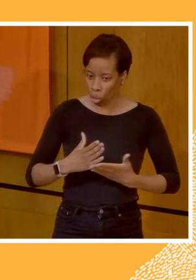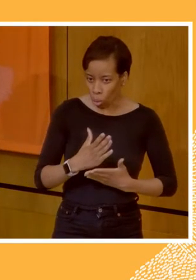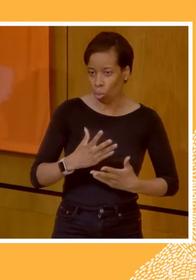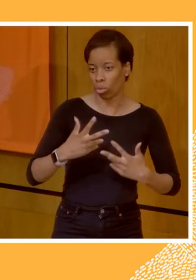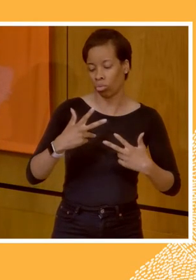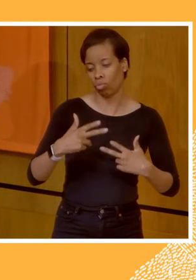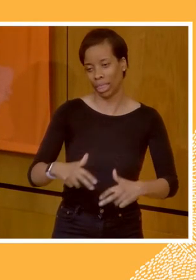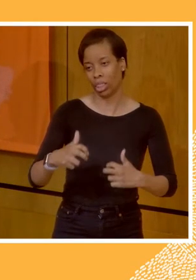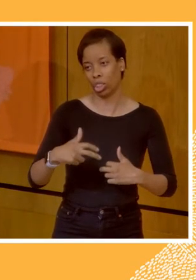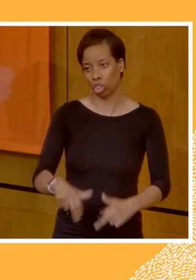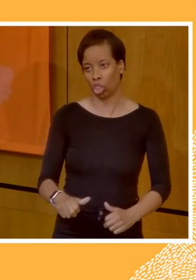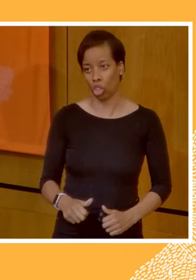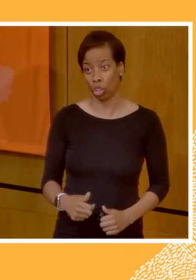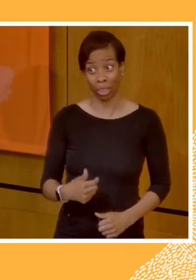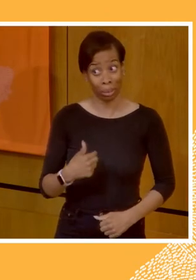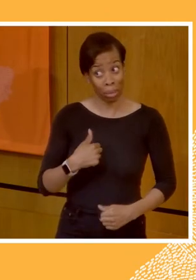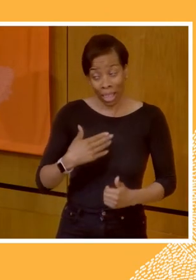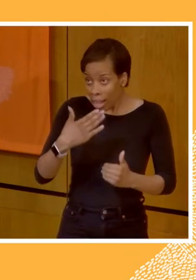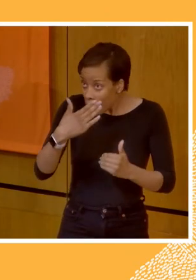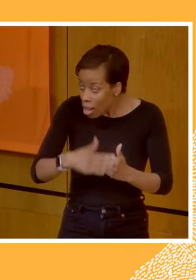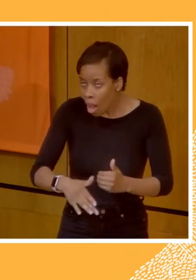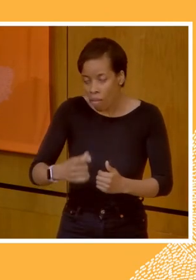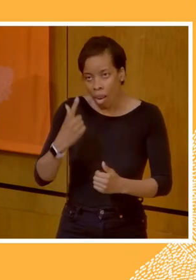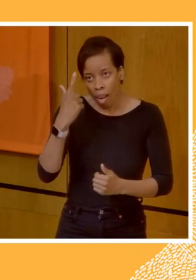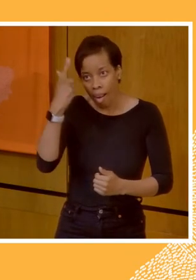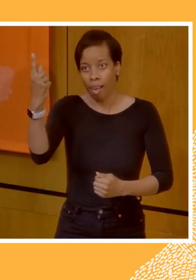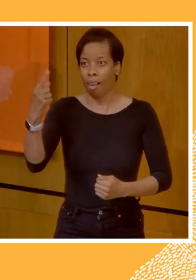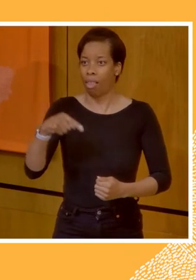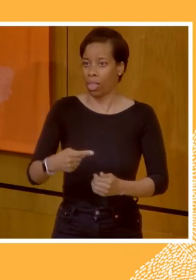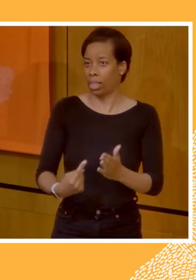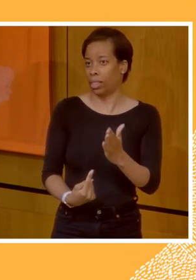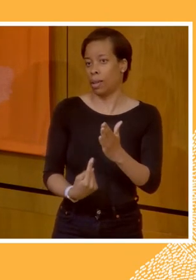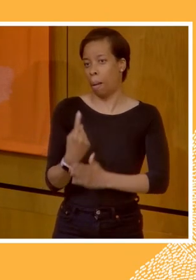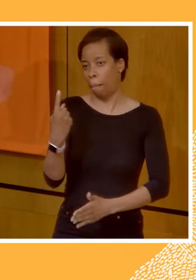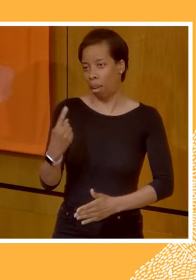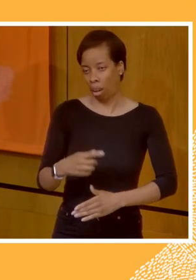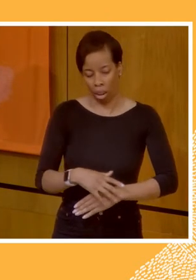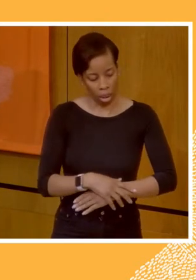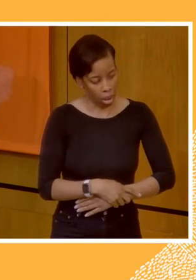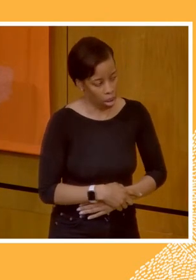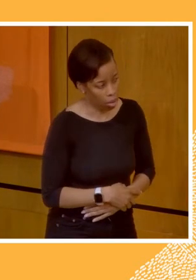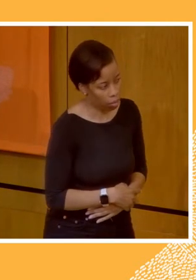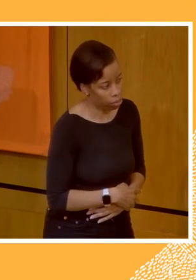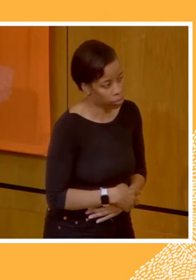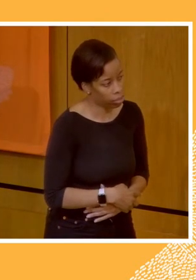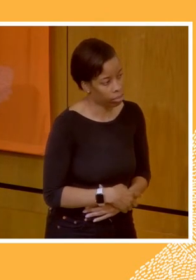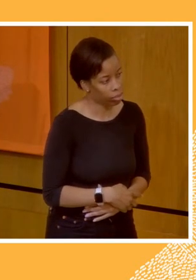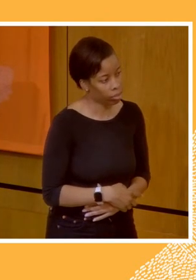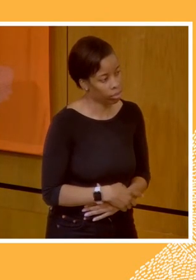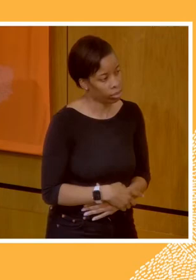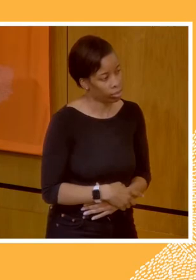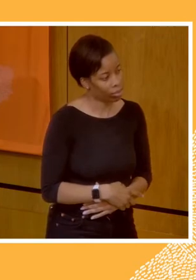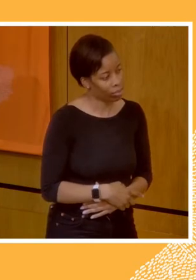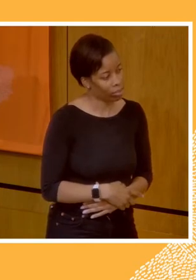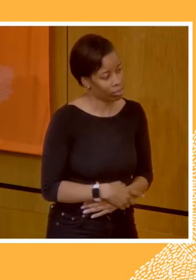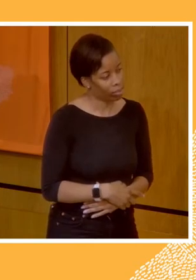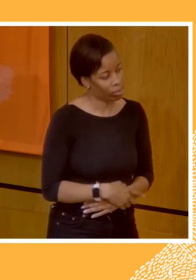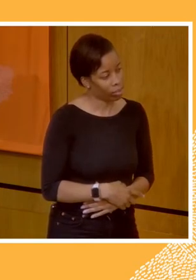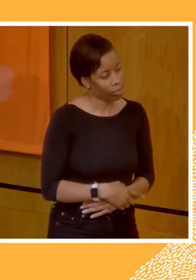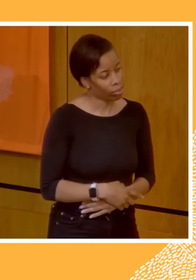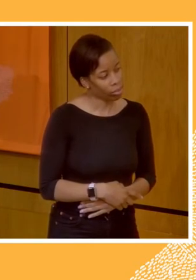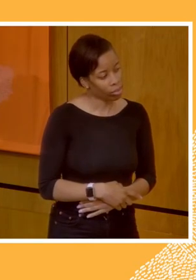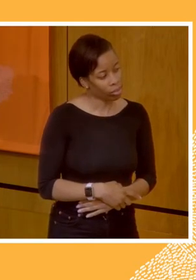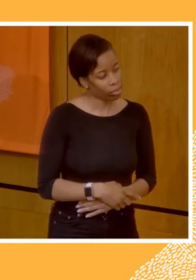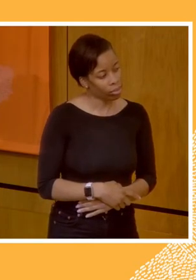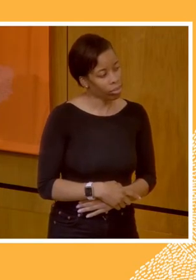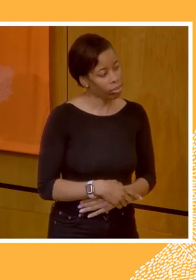which I didn't think about, that this is how it's going to end. I mean, I think Vic often says,